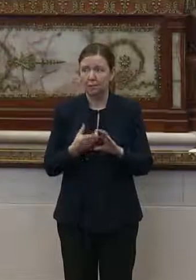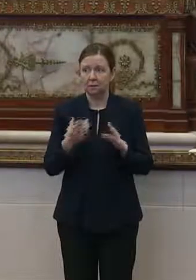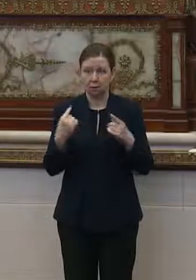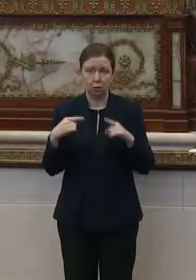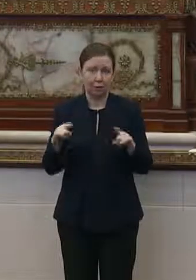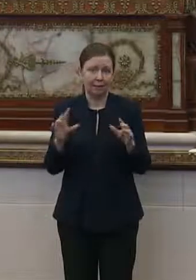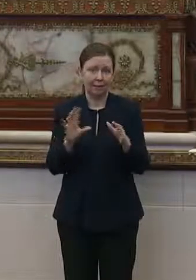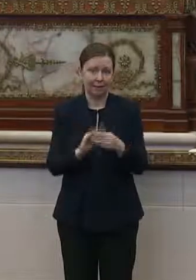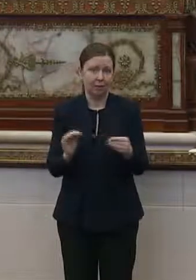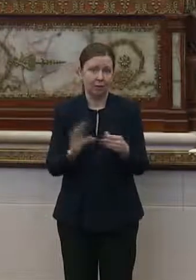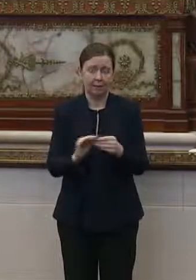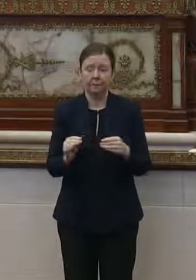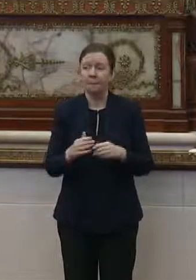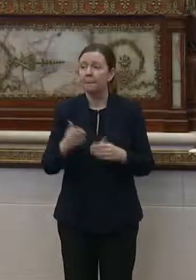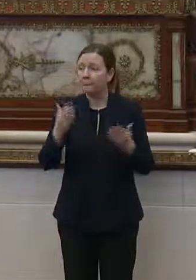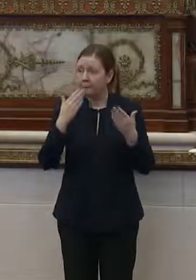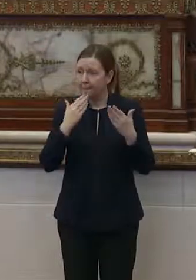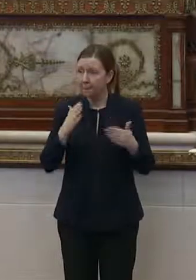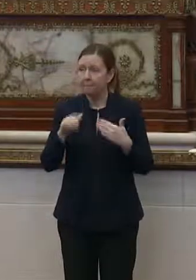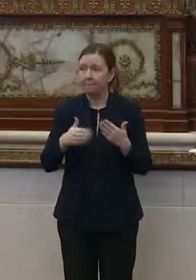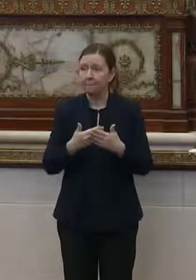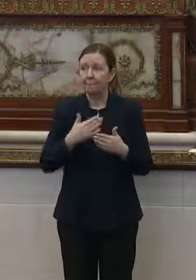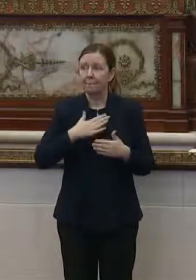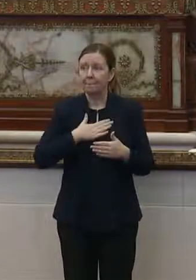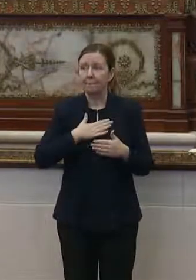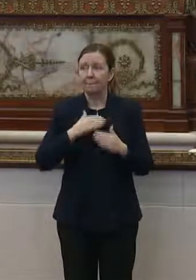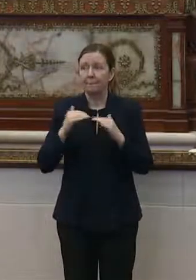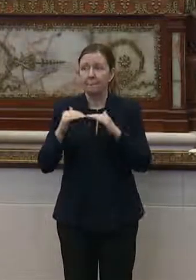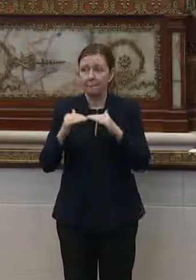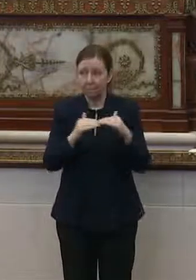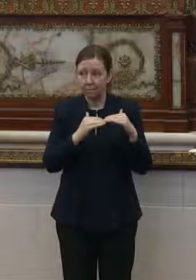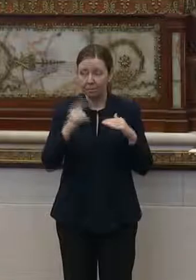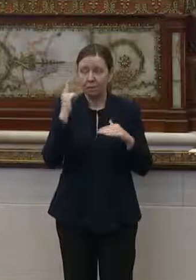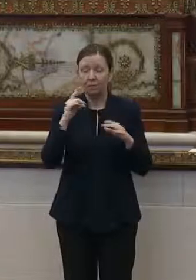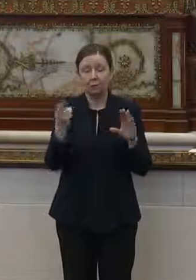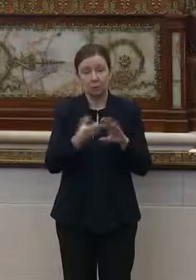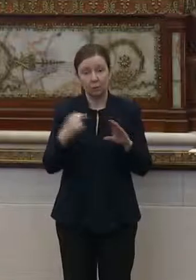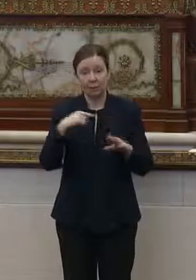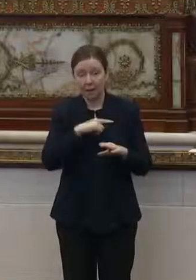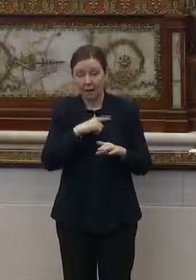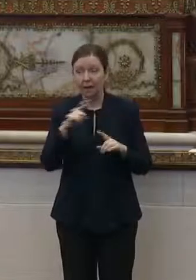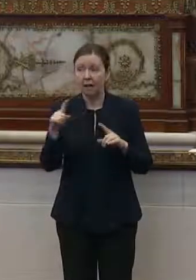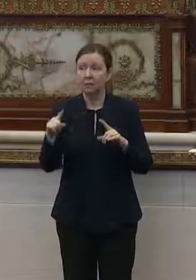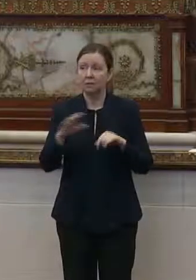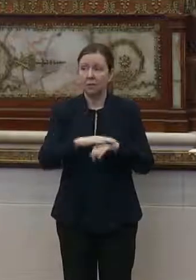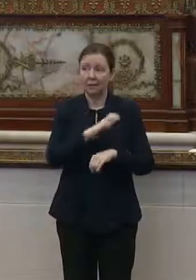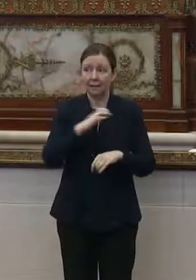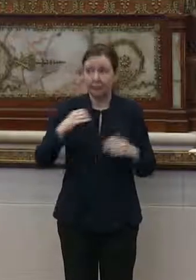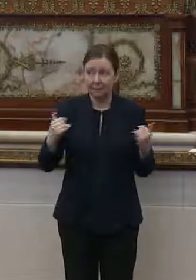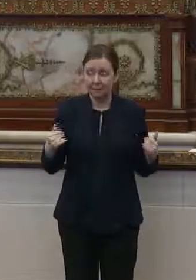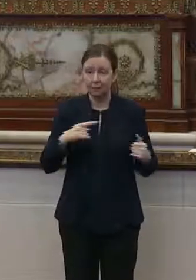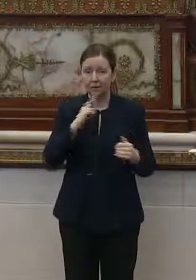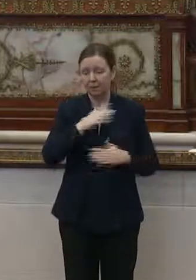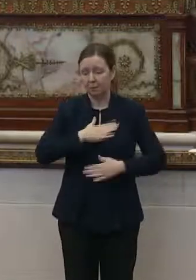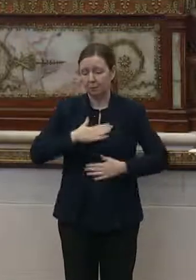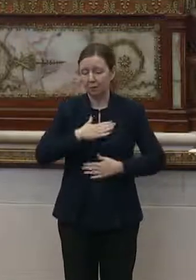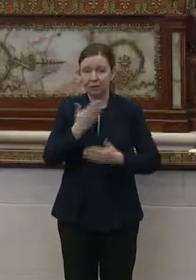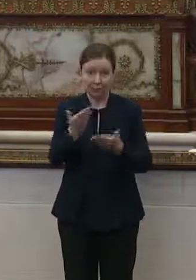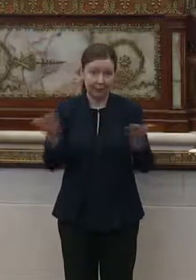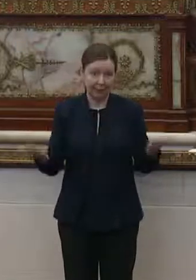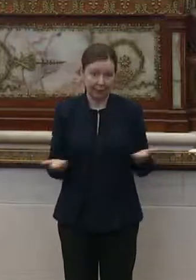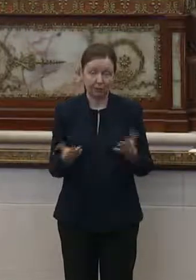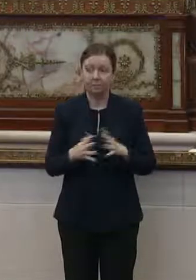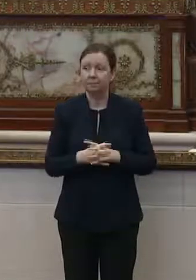the hearing. So thank you to all of my colleagues for joining us on this committee today. I really appreciate you being